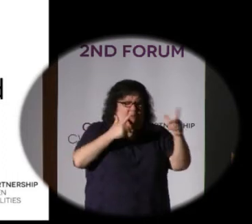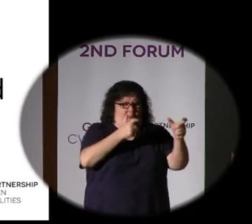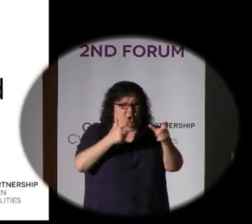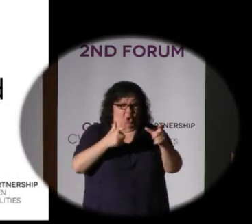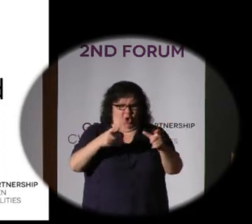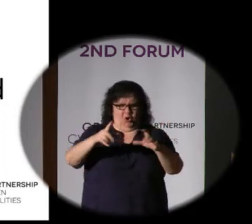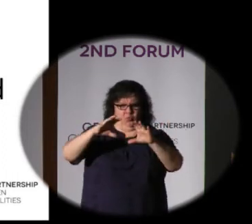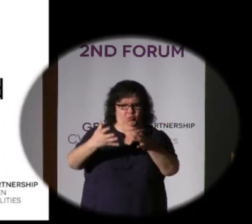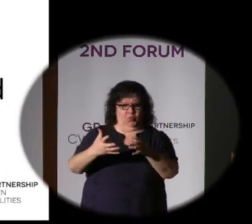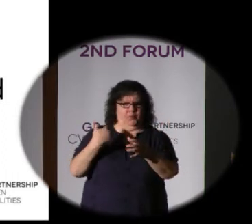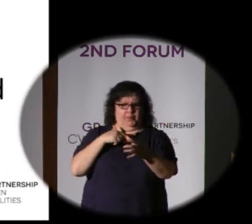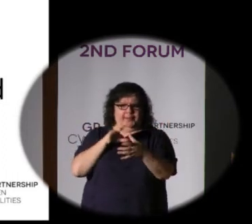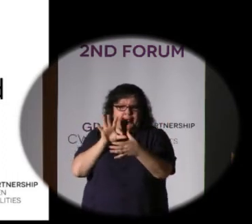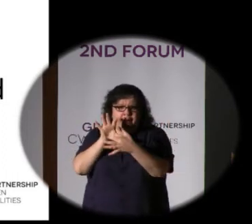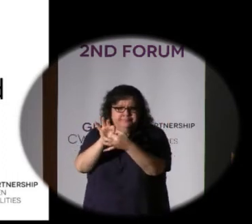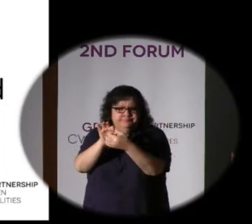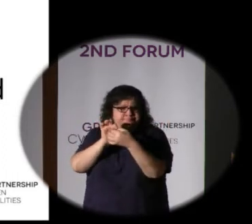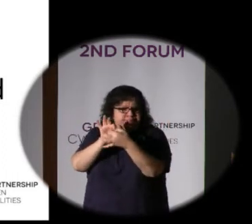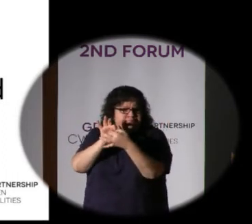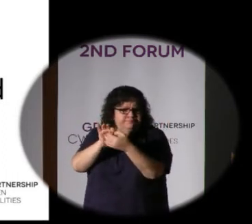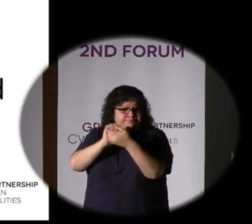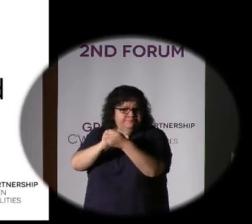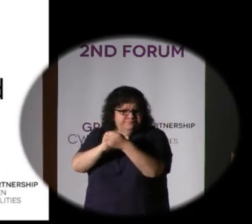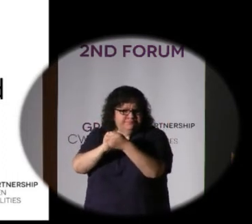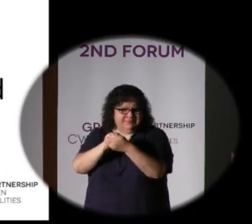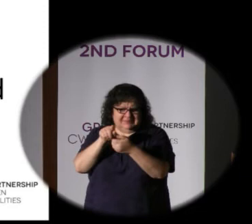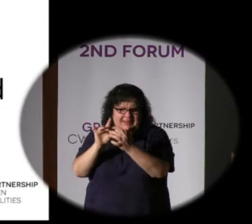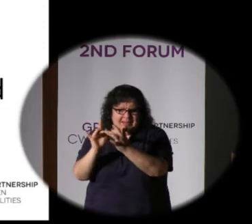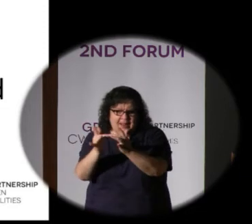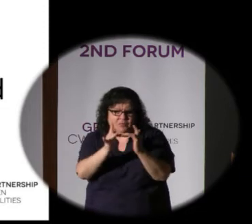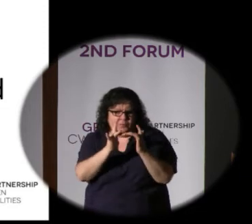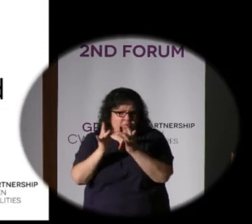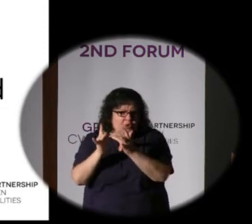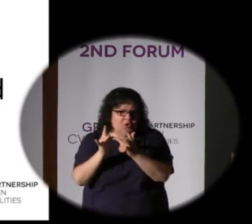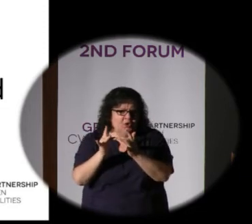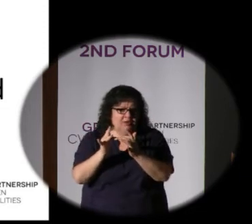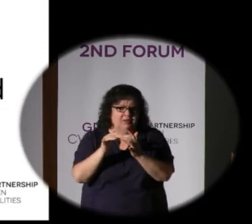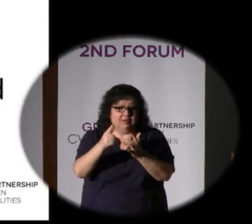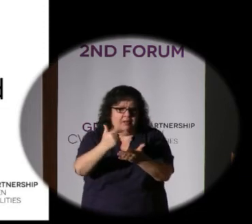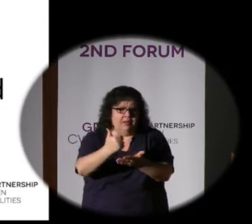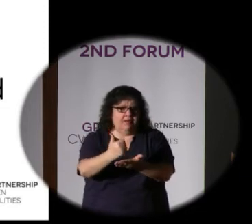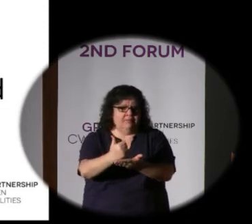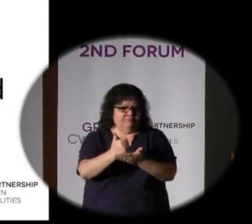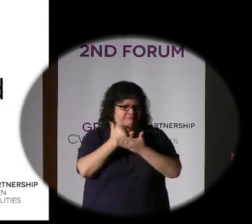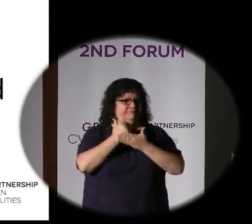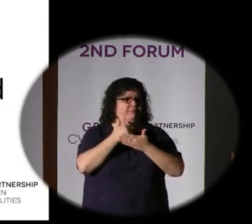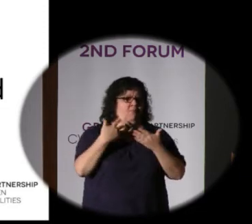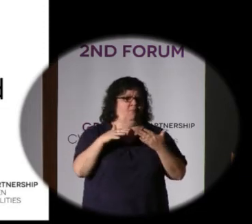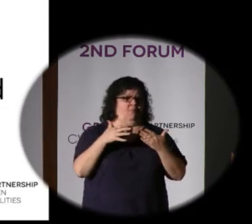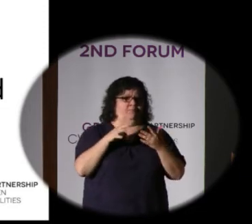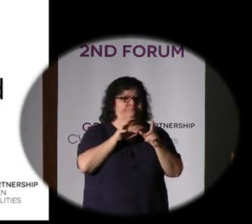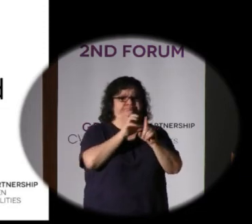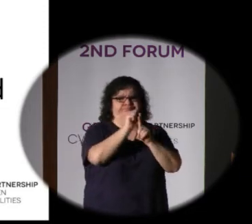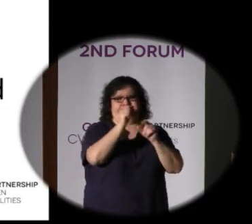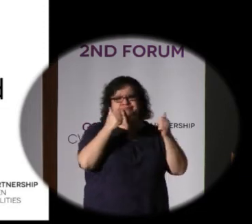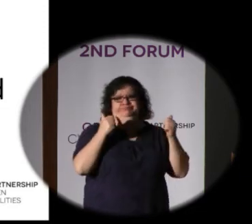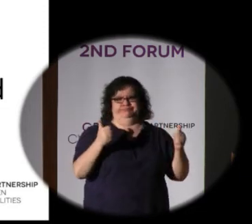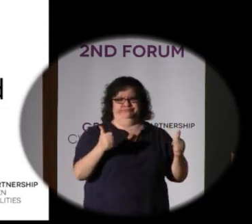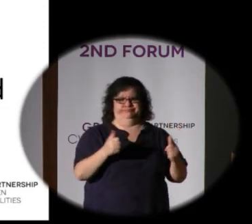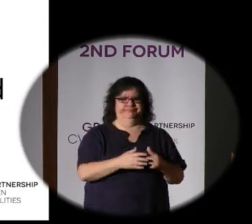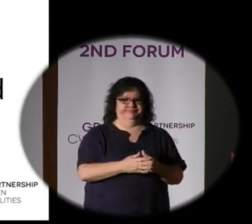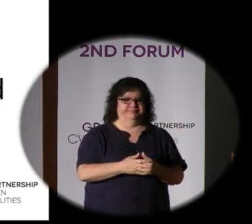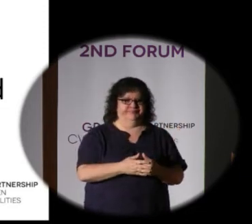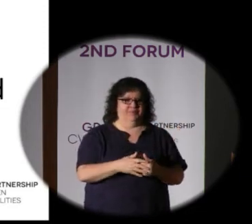Through that network and in cooperation with them, we participated to the global platform and had a child